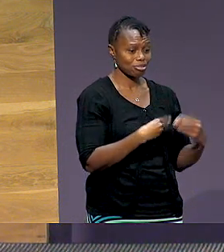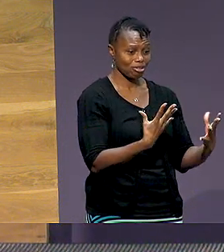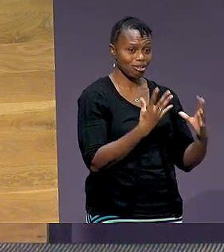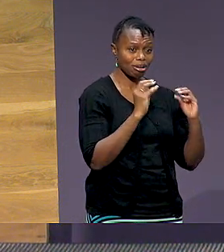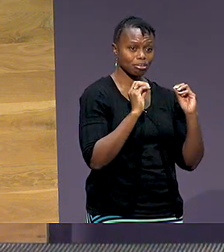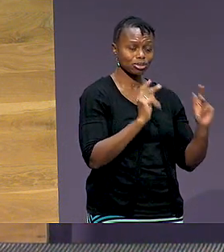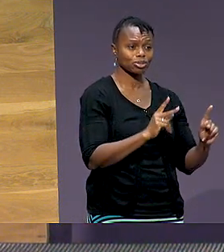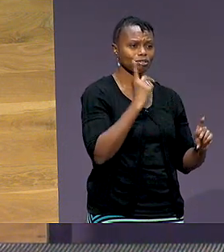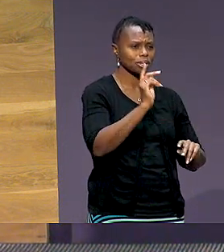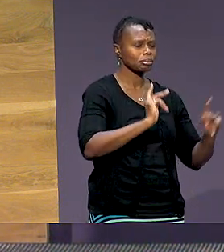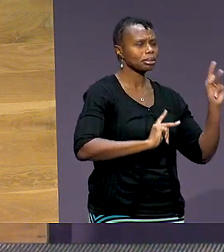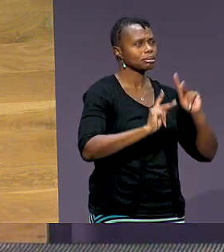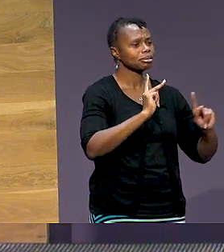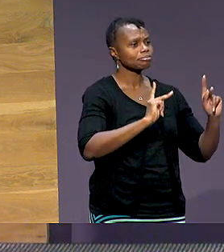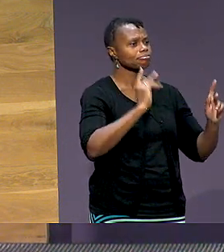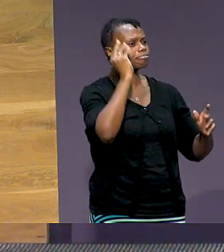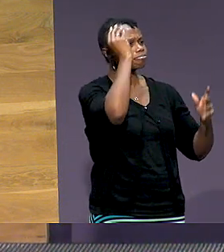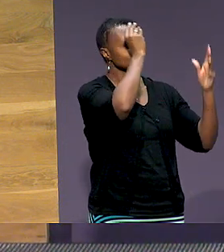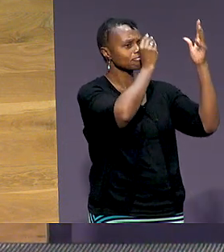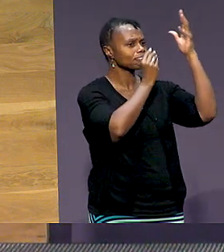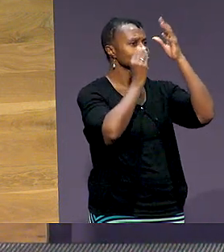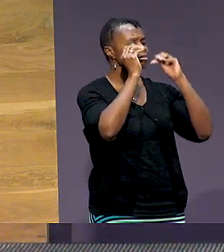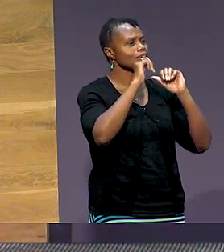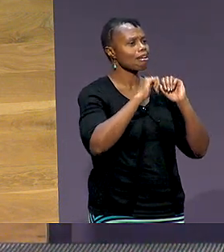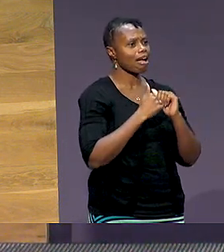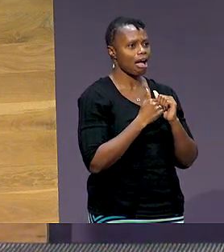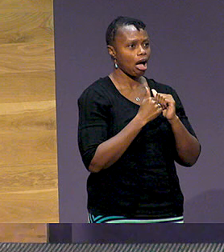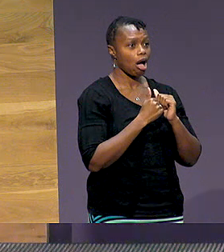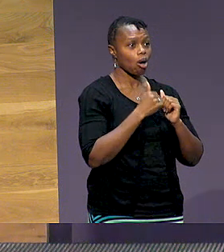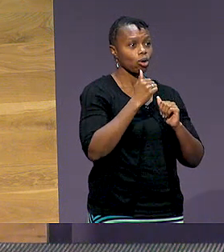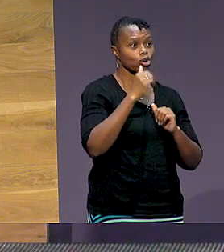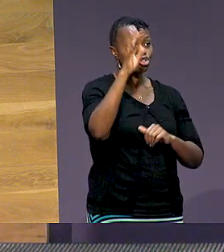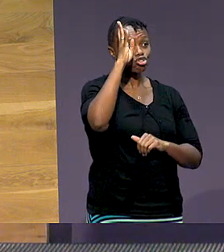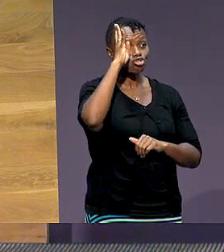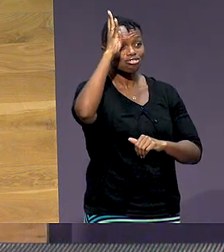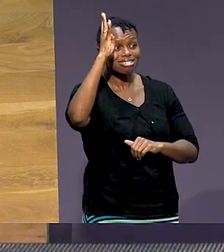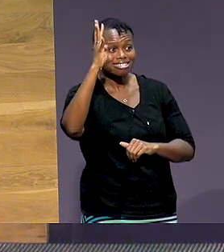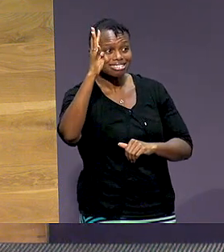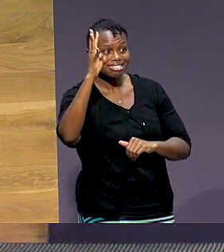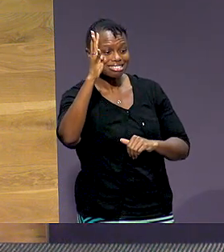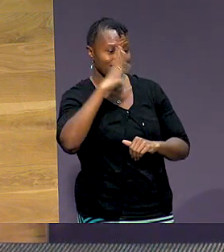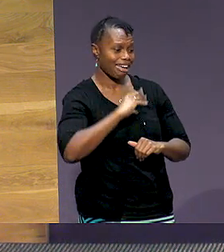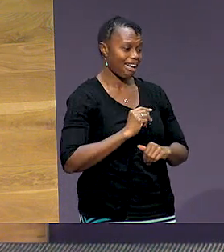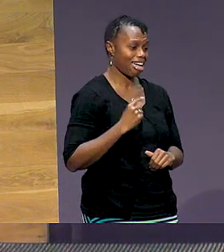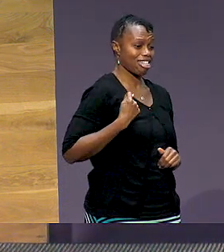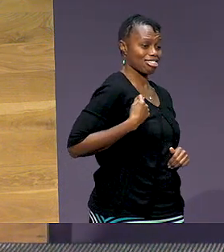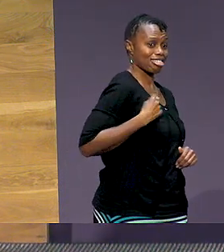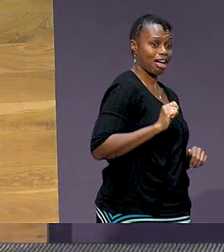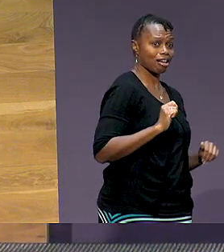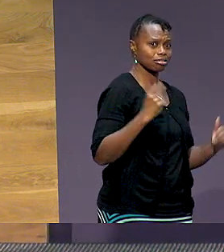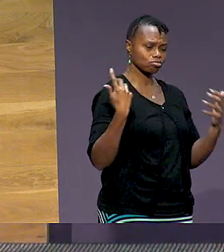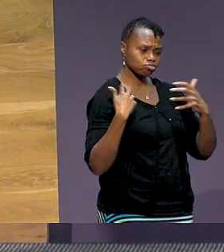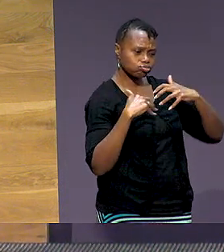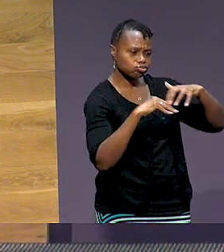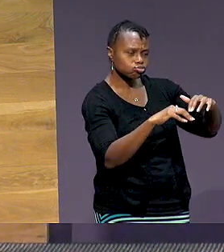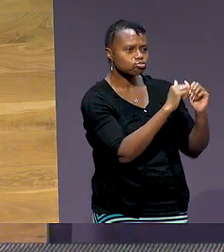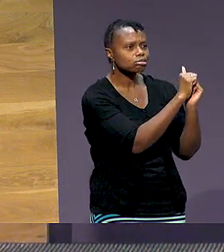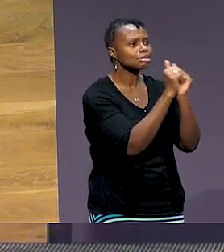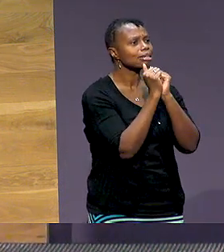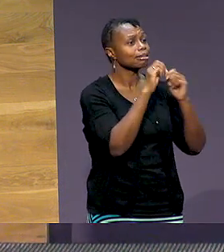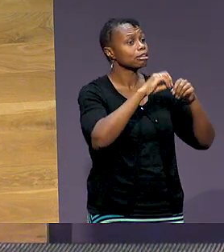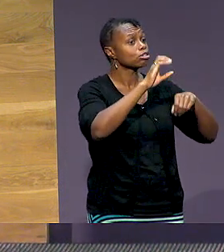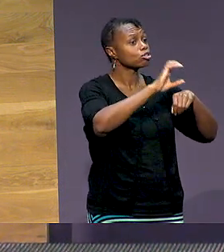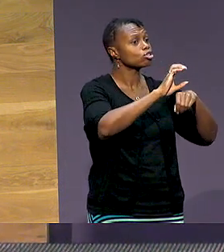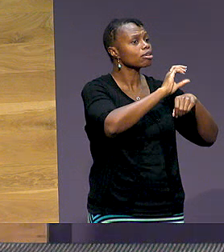think critically about the integration of creativity and theology in the church and in the